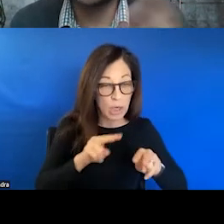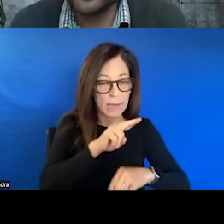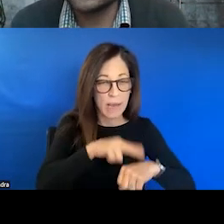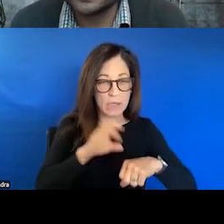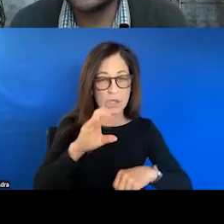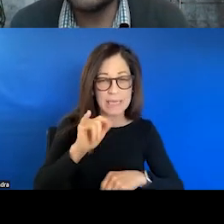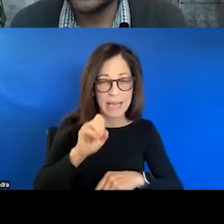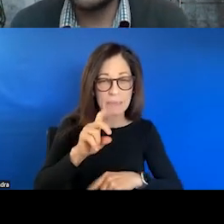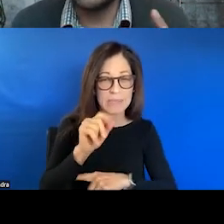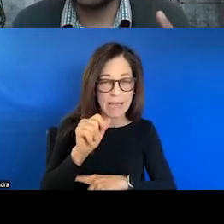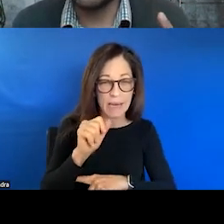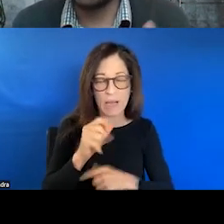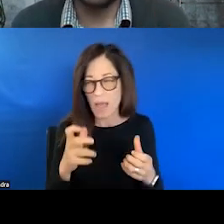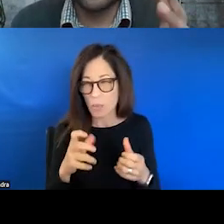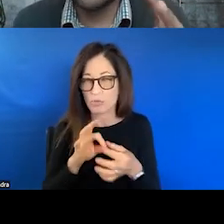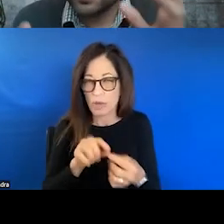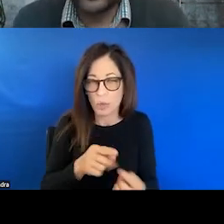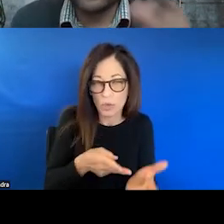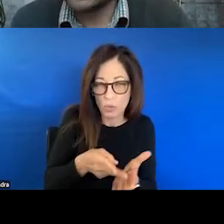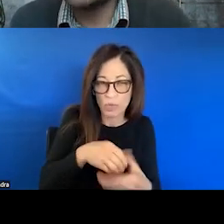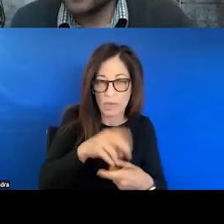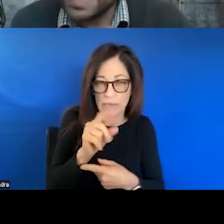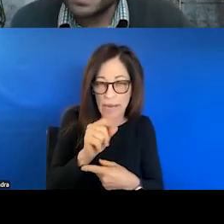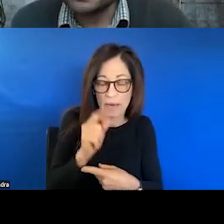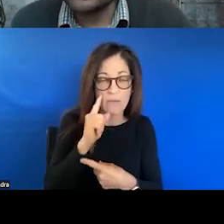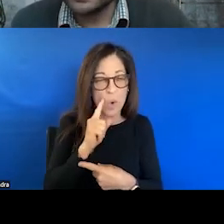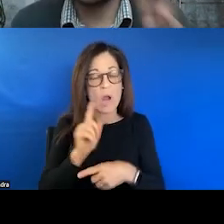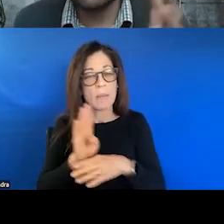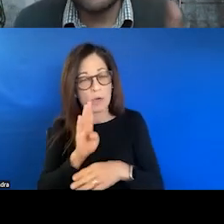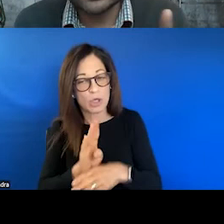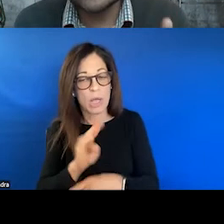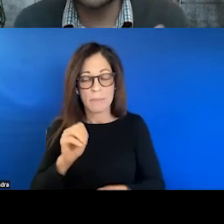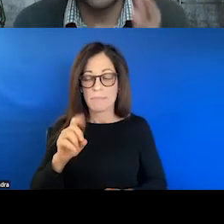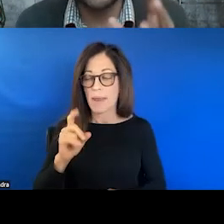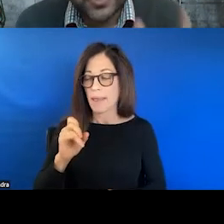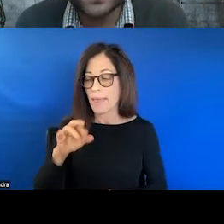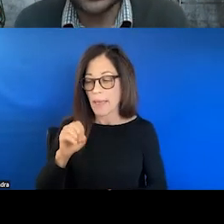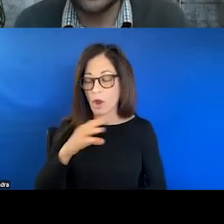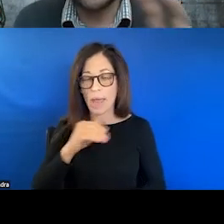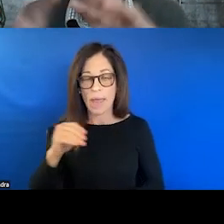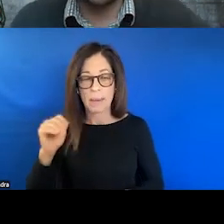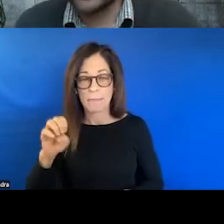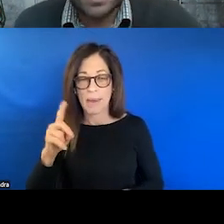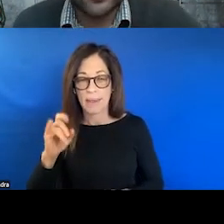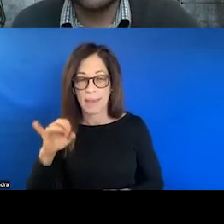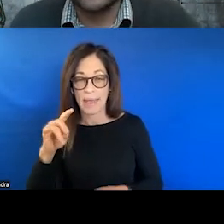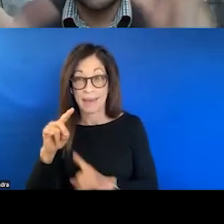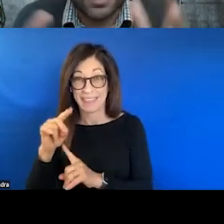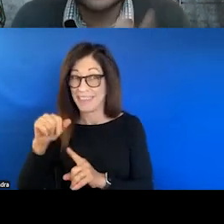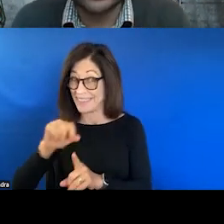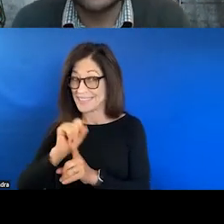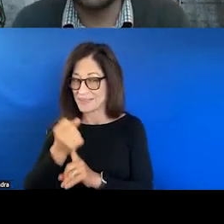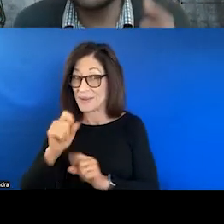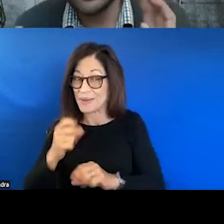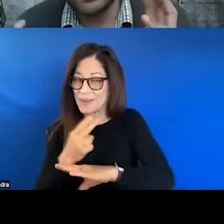this was Truven data for commercial Medicare and Medicaid. And in this instance, we could use Medicaid because this was just national data,